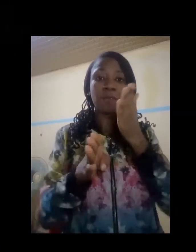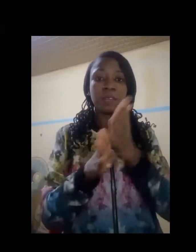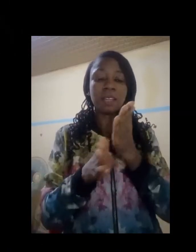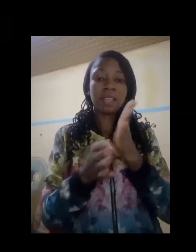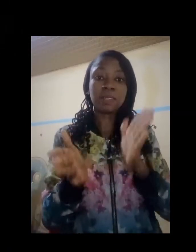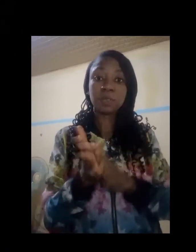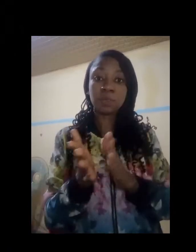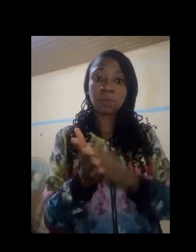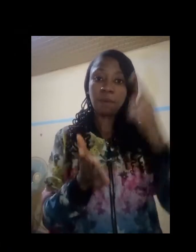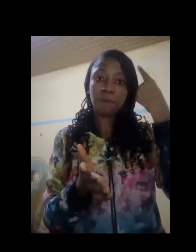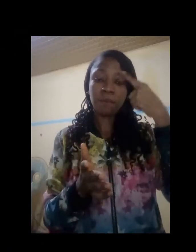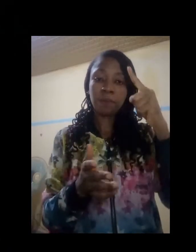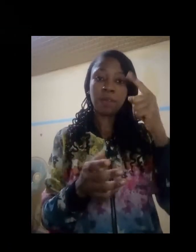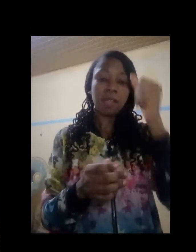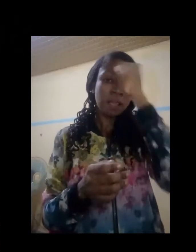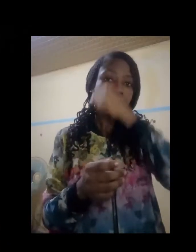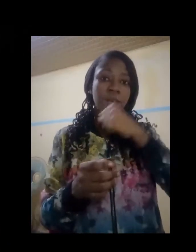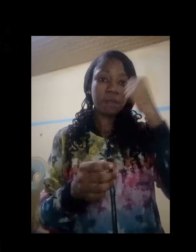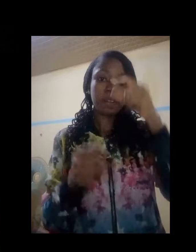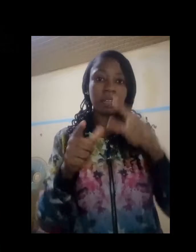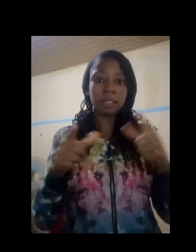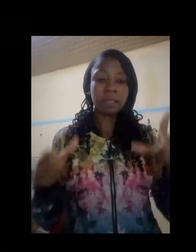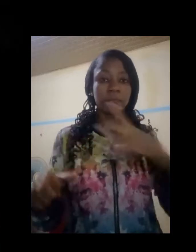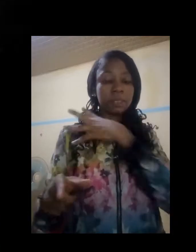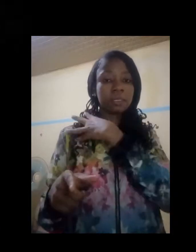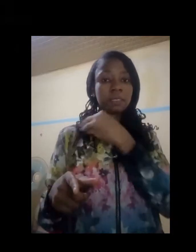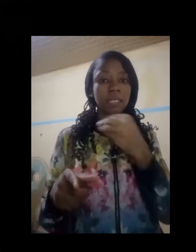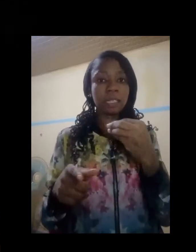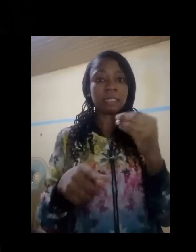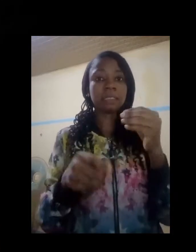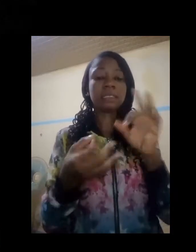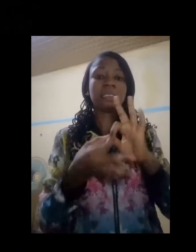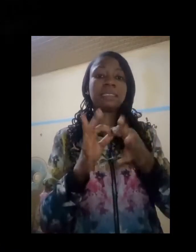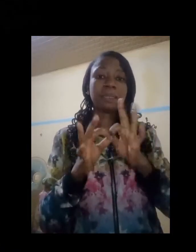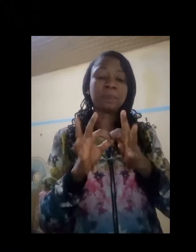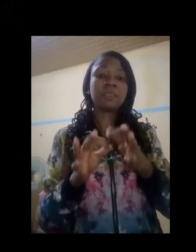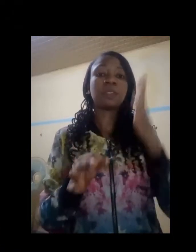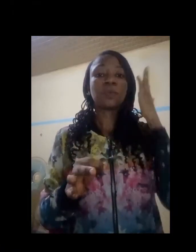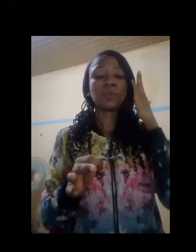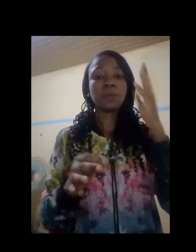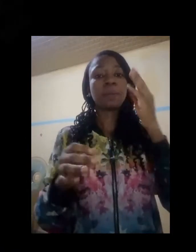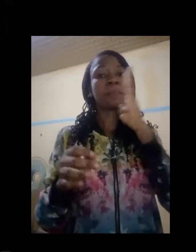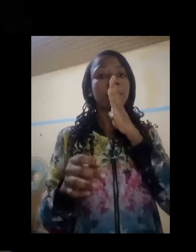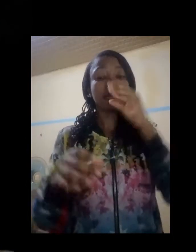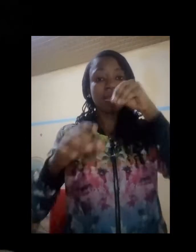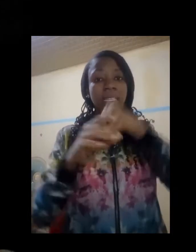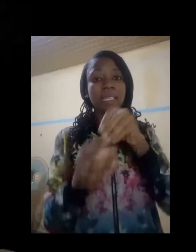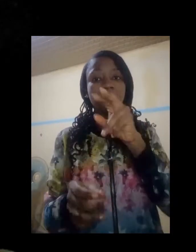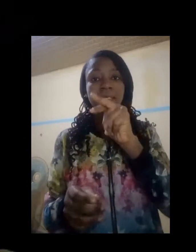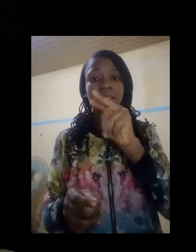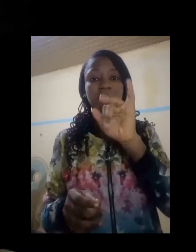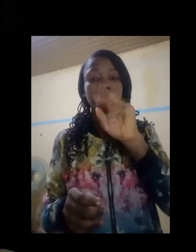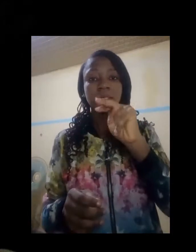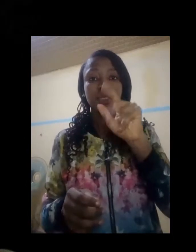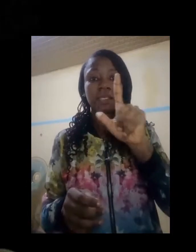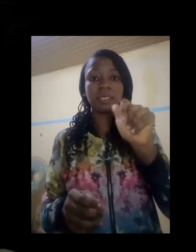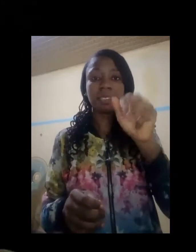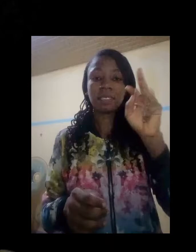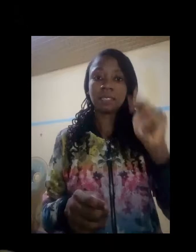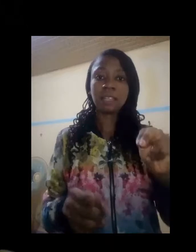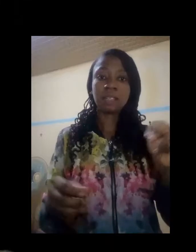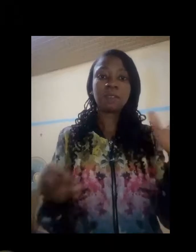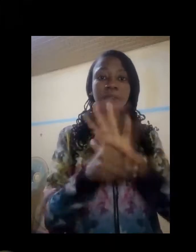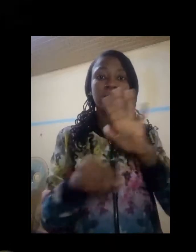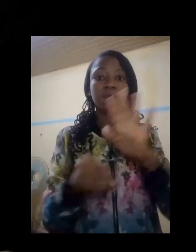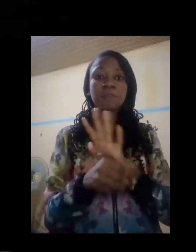African Sign Linguistics and Interpreting is going to be offered in NINLAN as a full